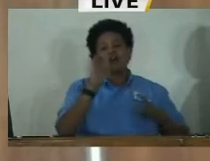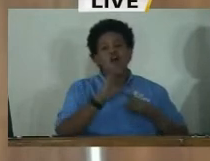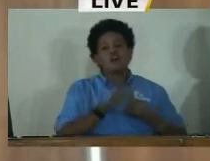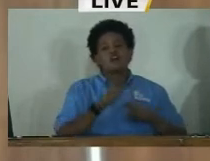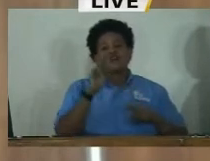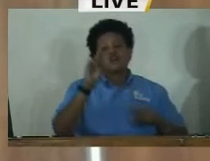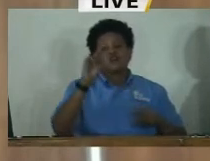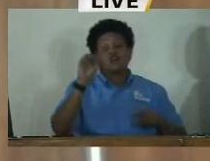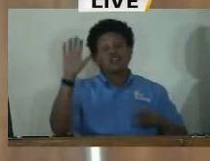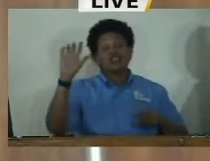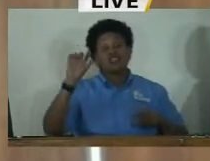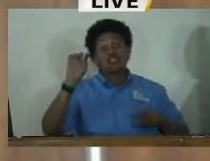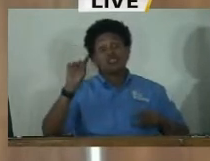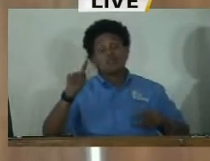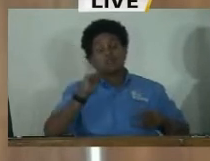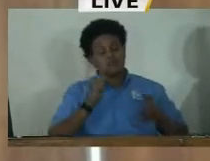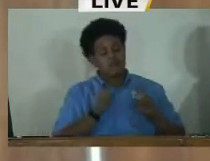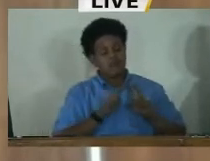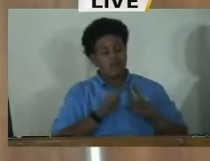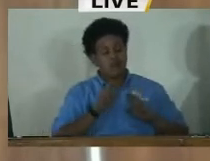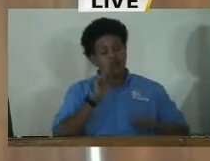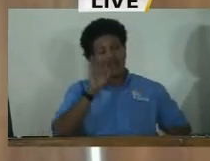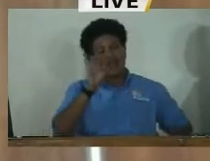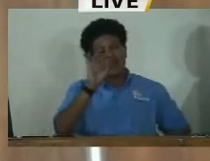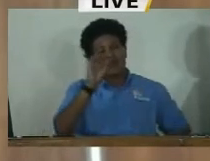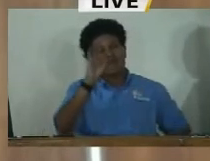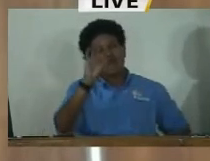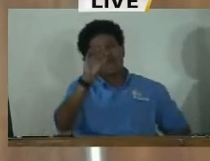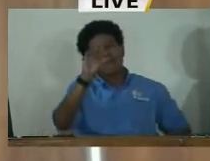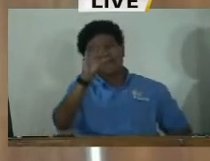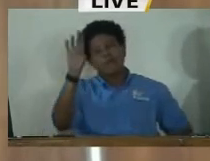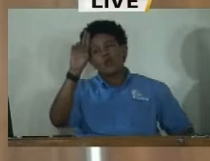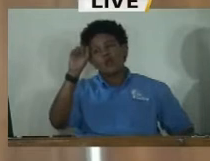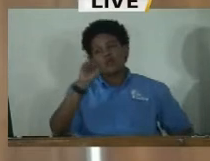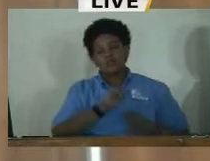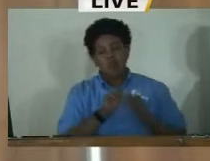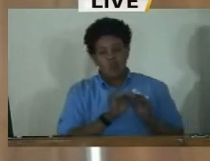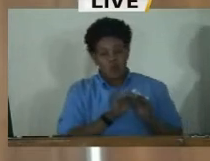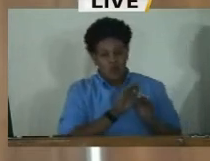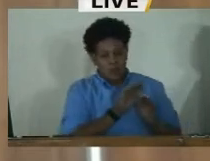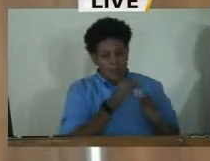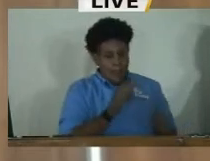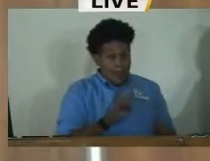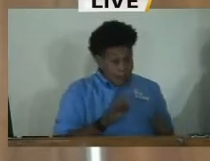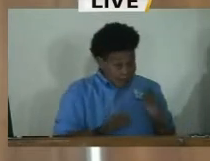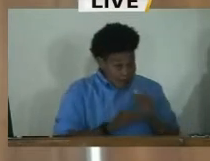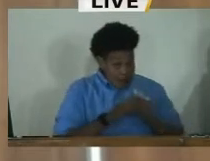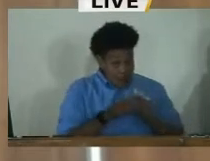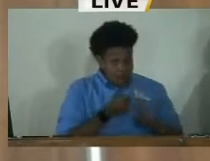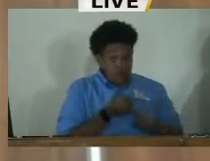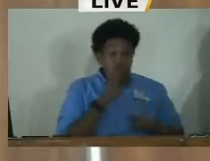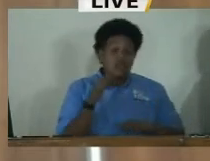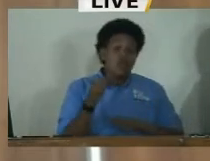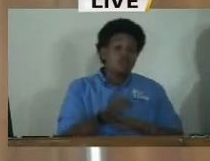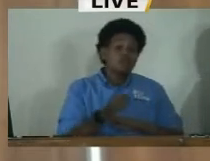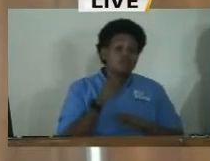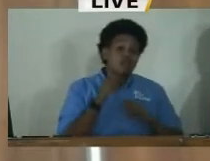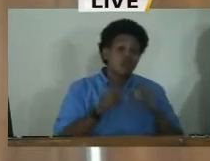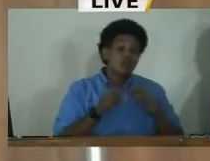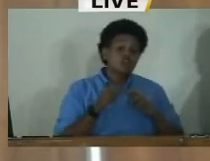States GDP is valued at $804 billion, Prime Minister. And it exceeds